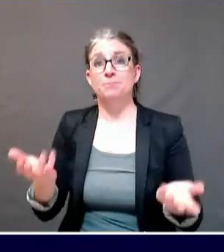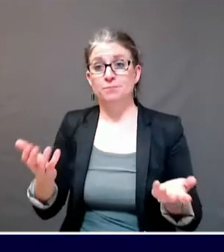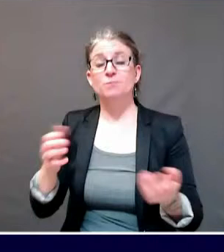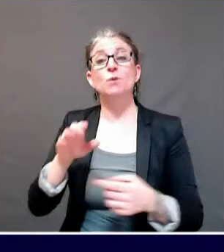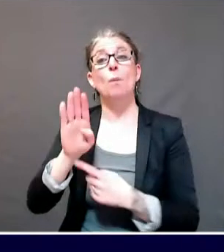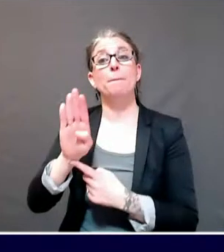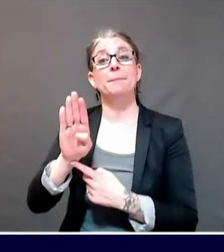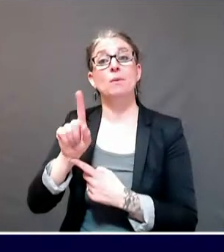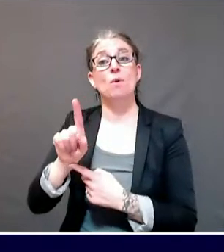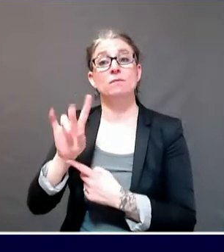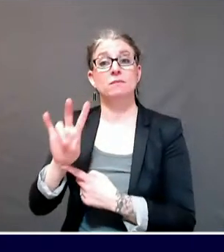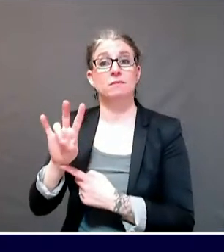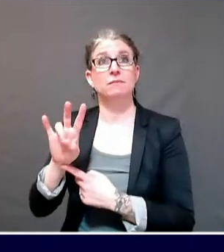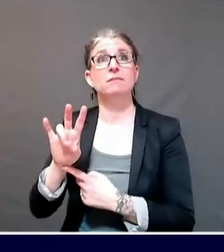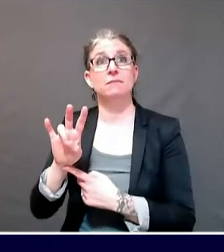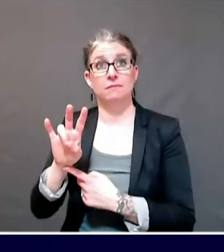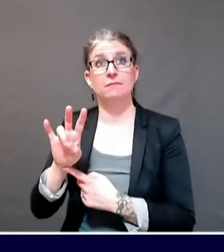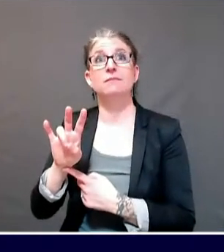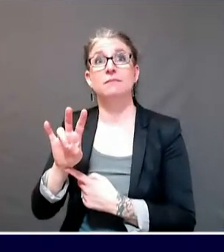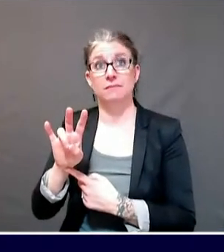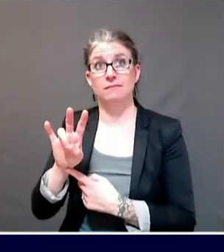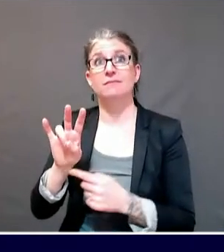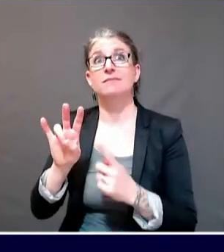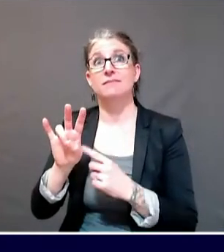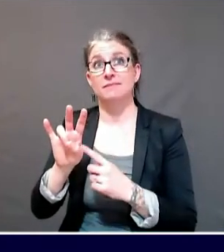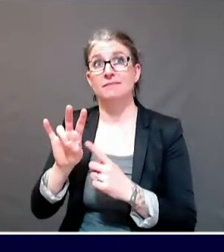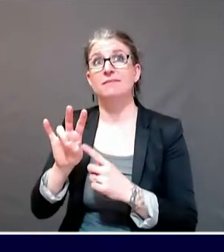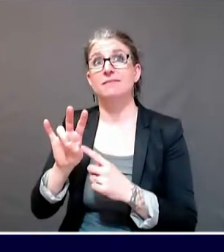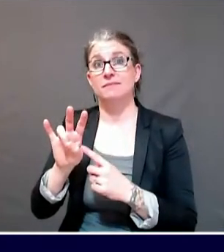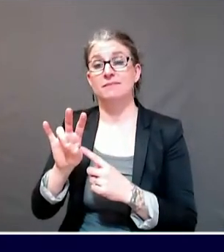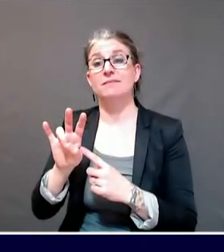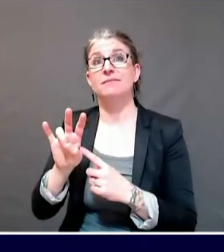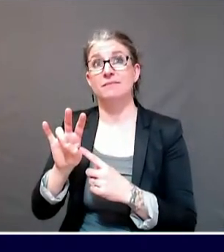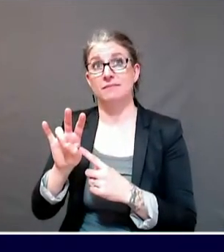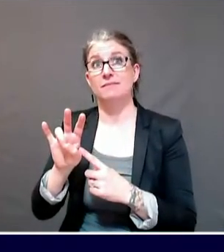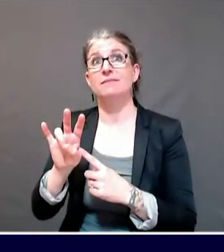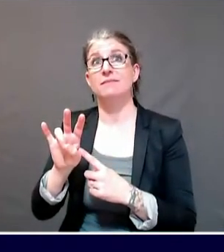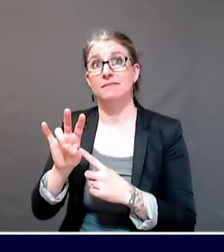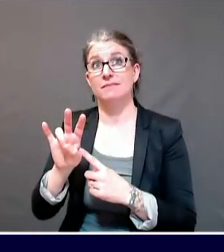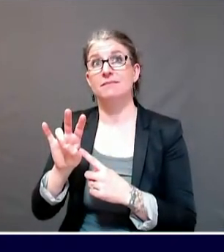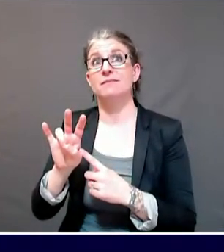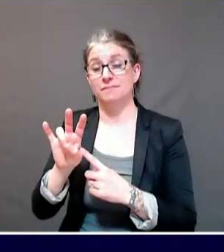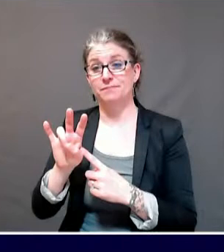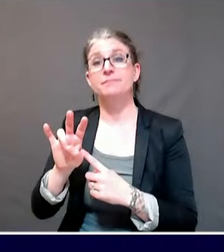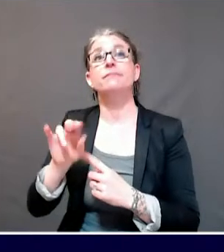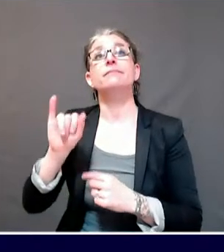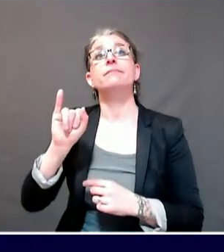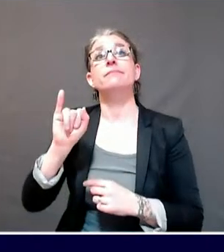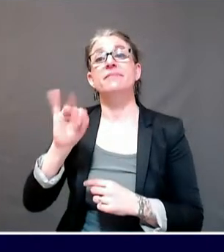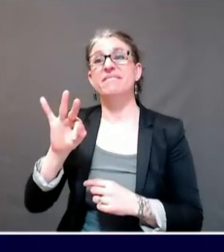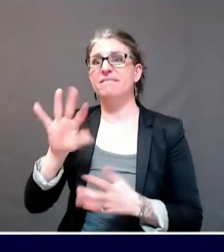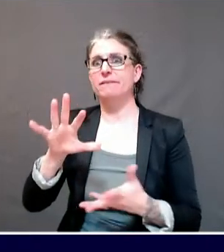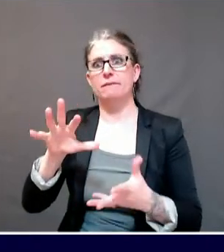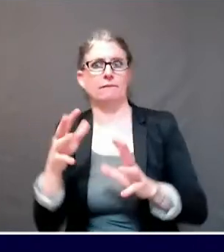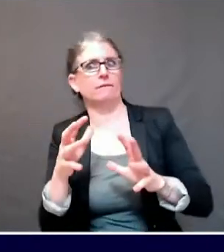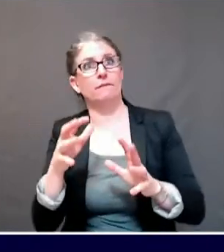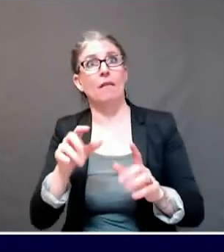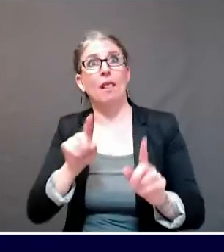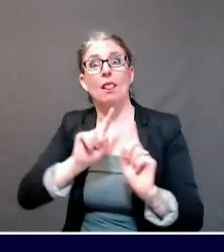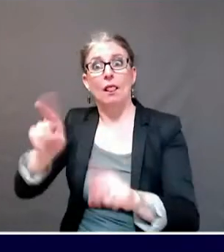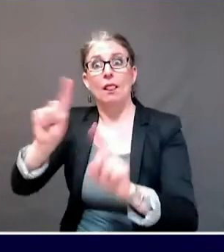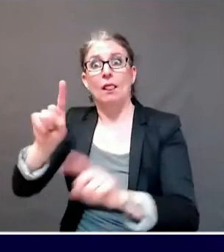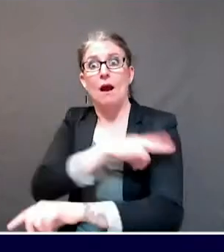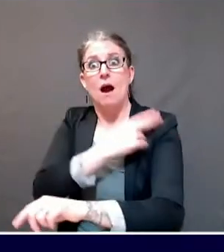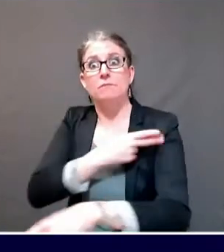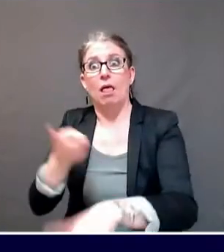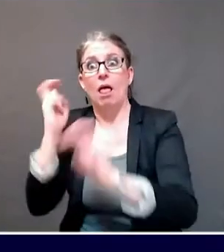prevailing strain, if it means that more people are infected by it, there will just mathematically be